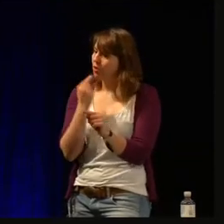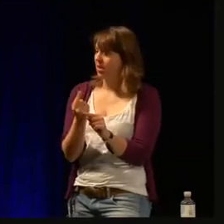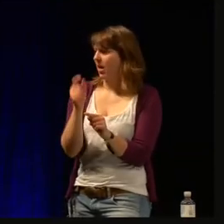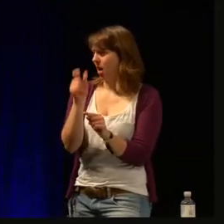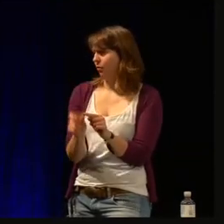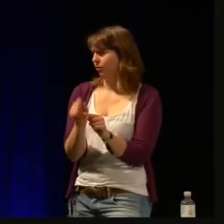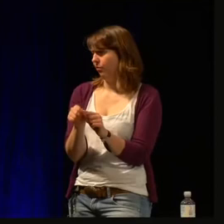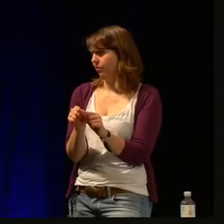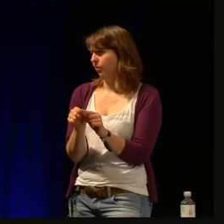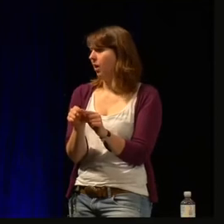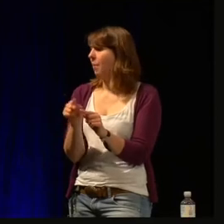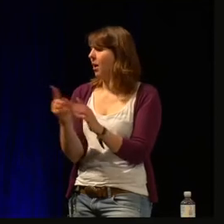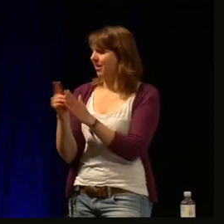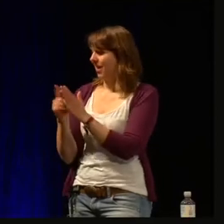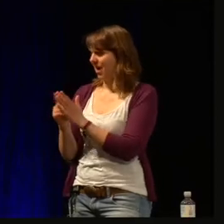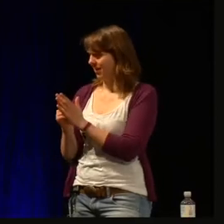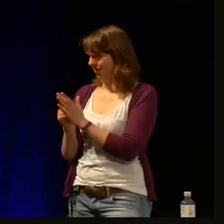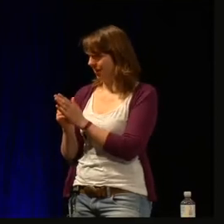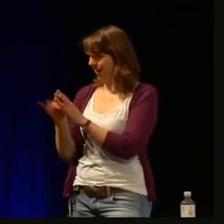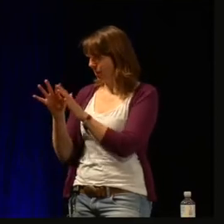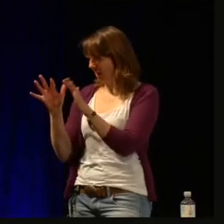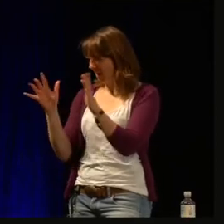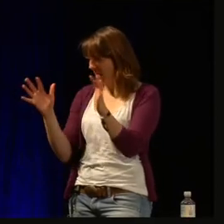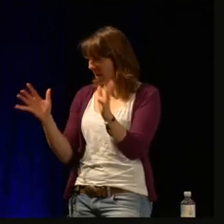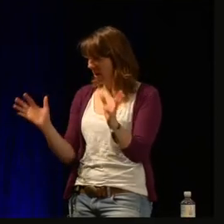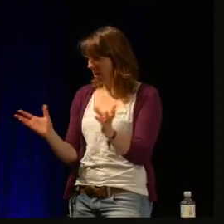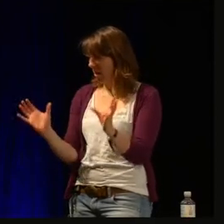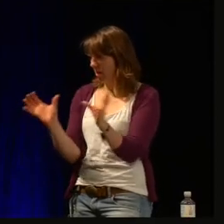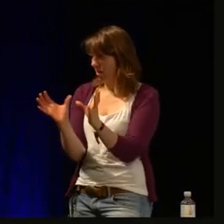I have an outlier data point, then